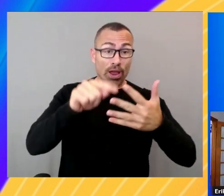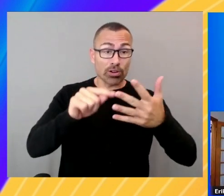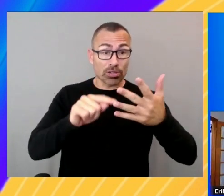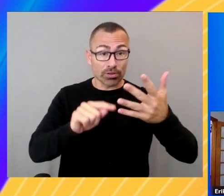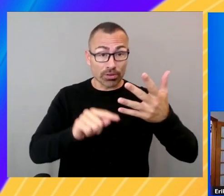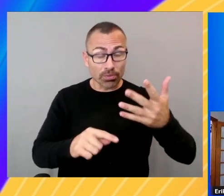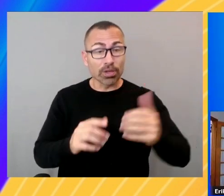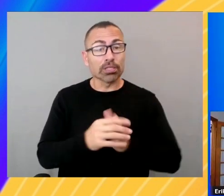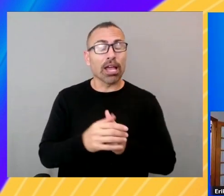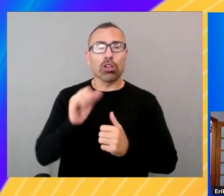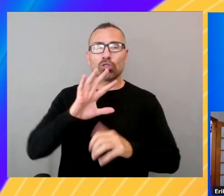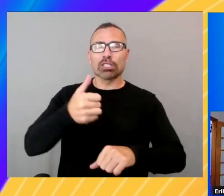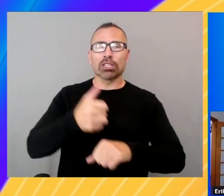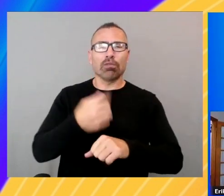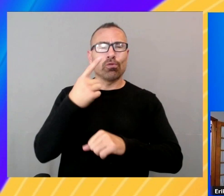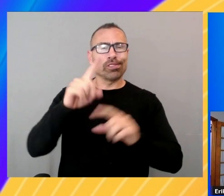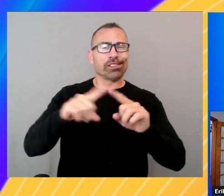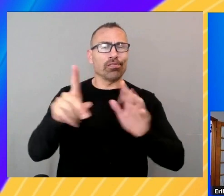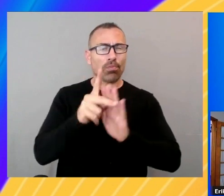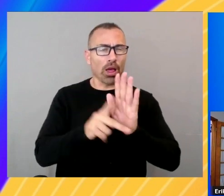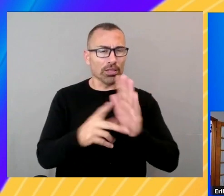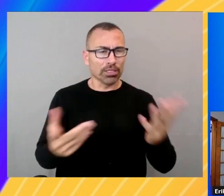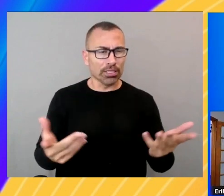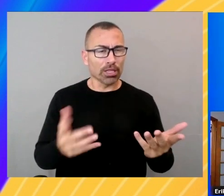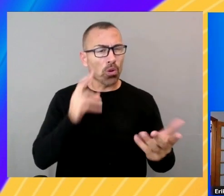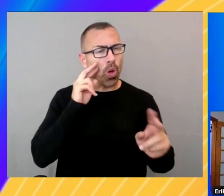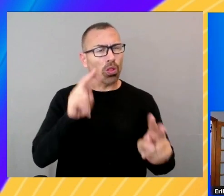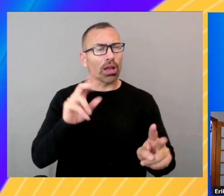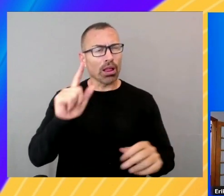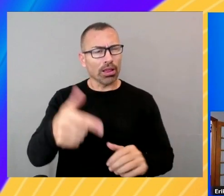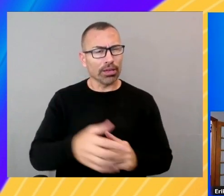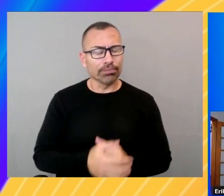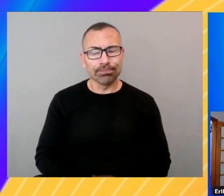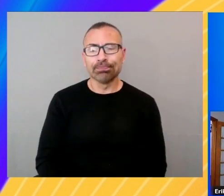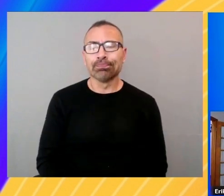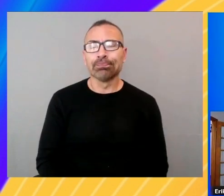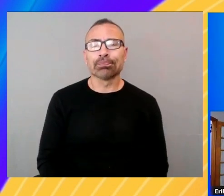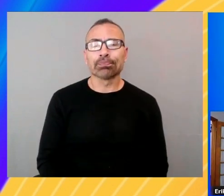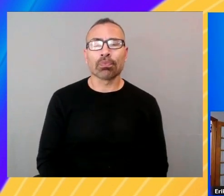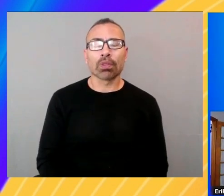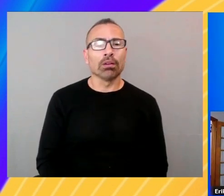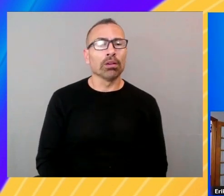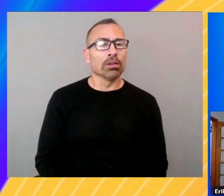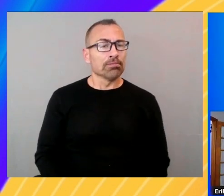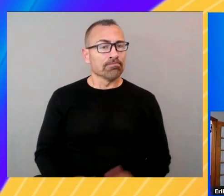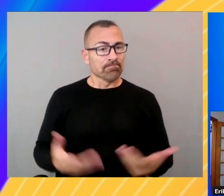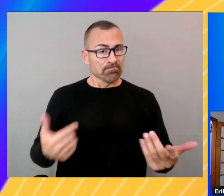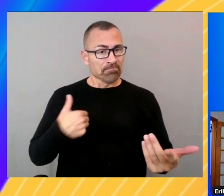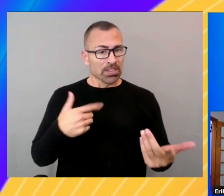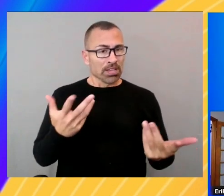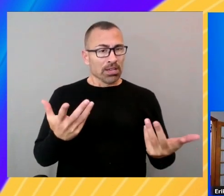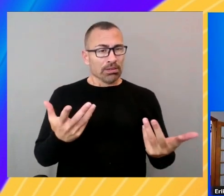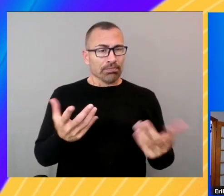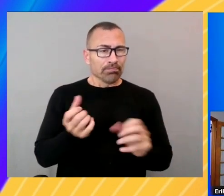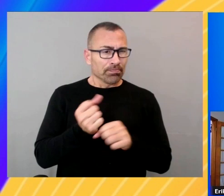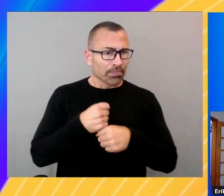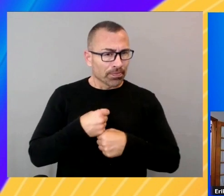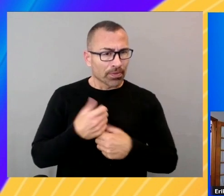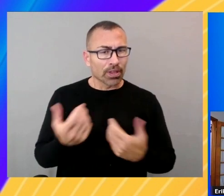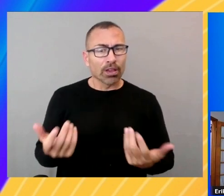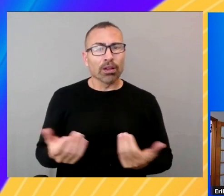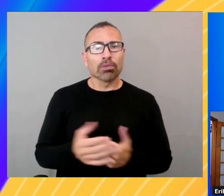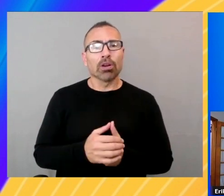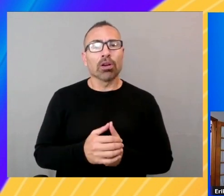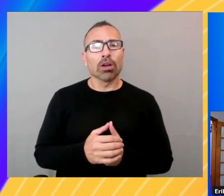look at in just a moment. Let's say that I am creating a patch policy for my